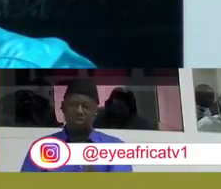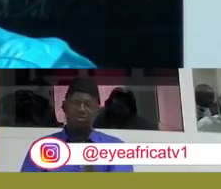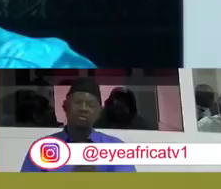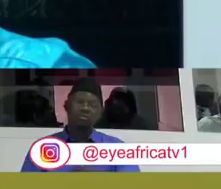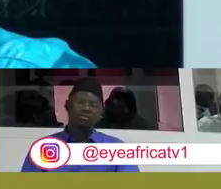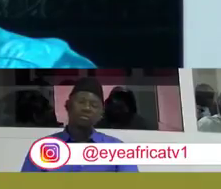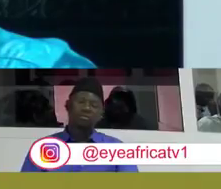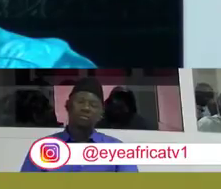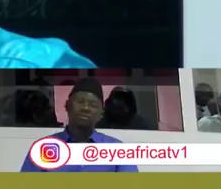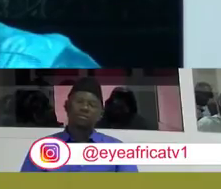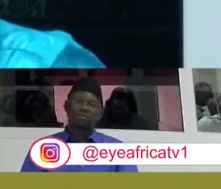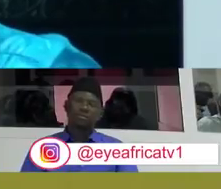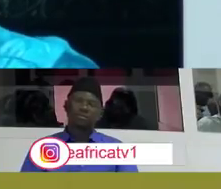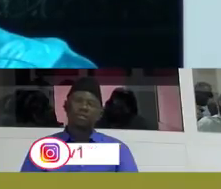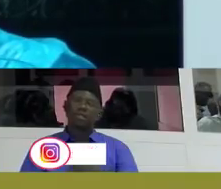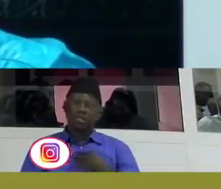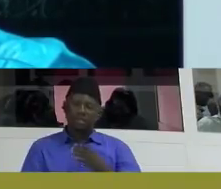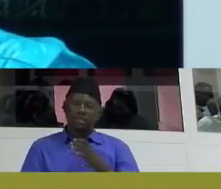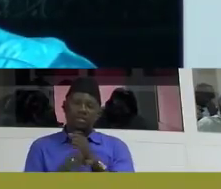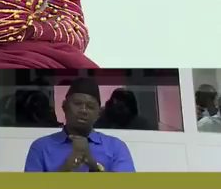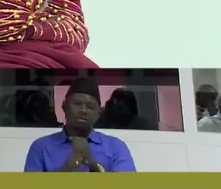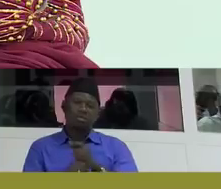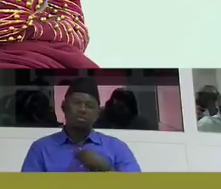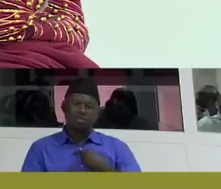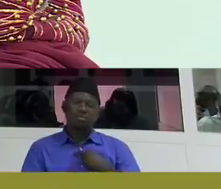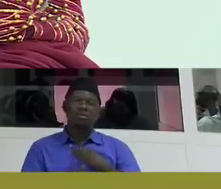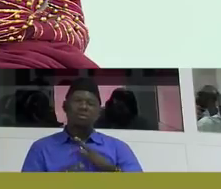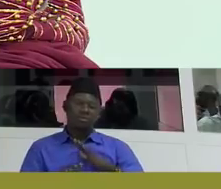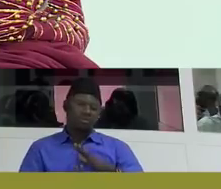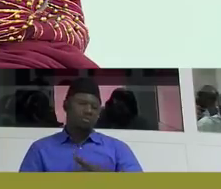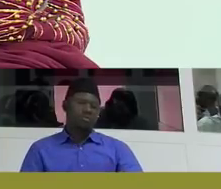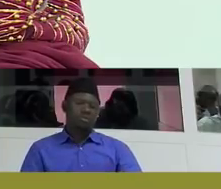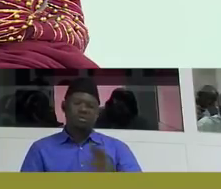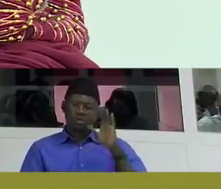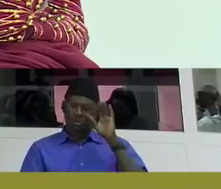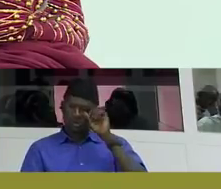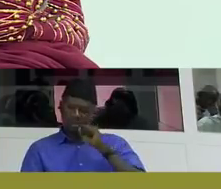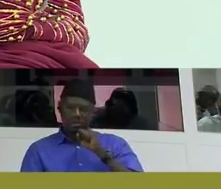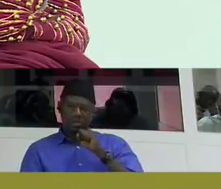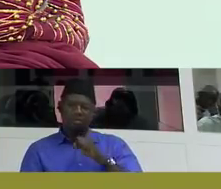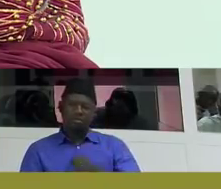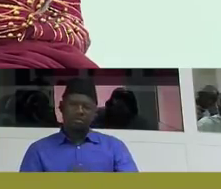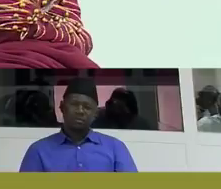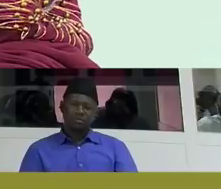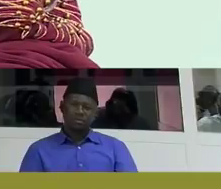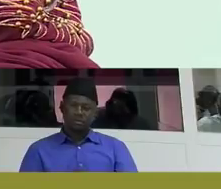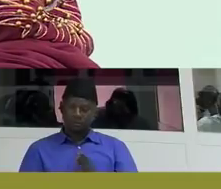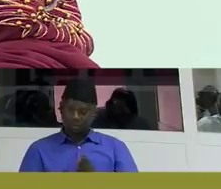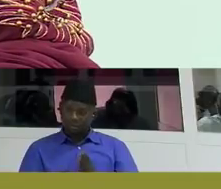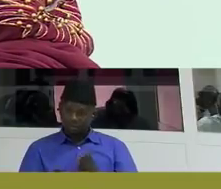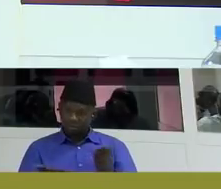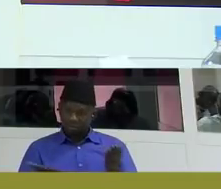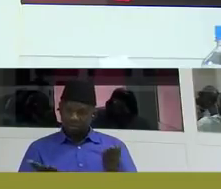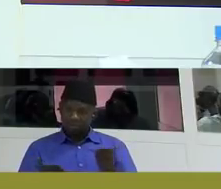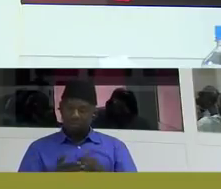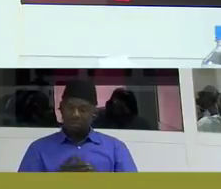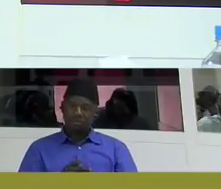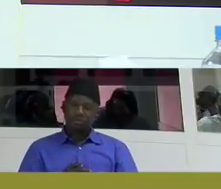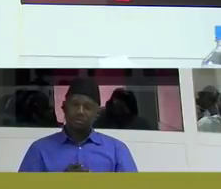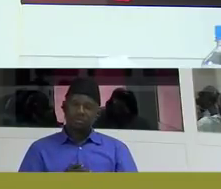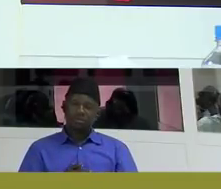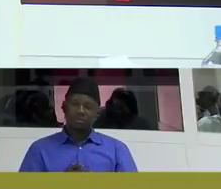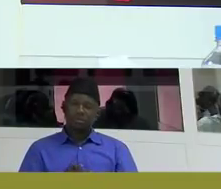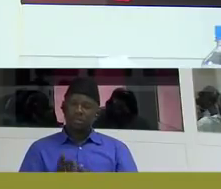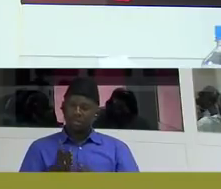is helpful to be moderate, wouldn't it? Lead counsel, I can